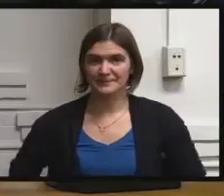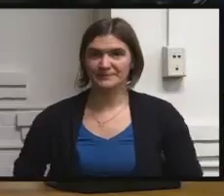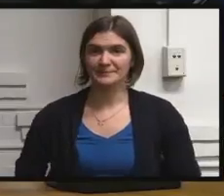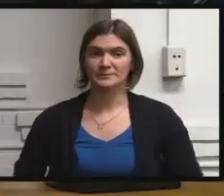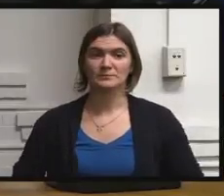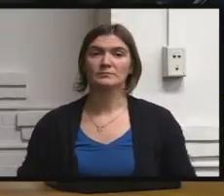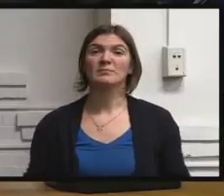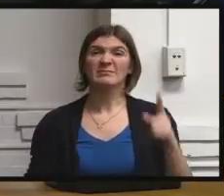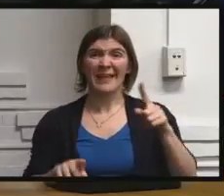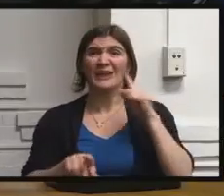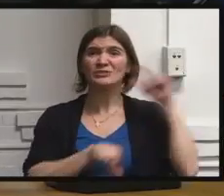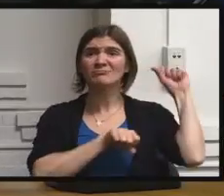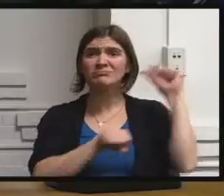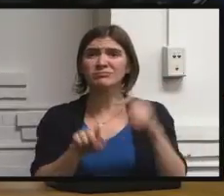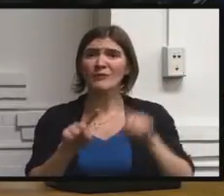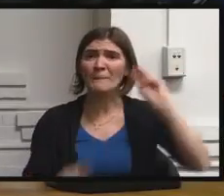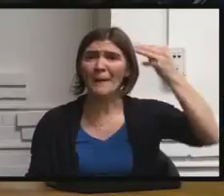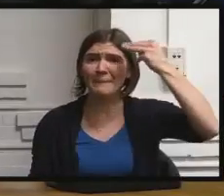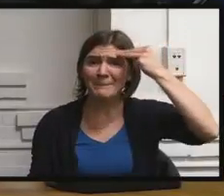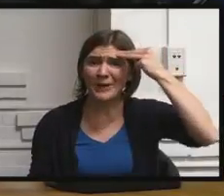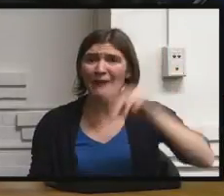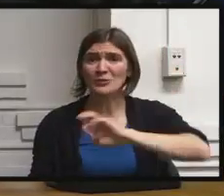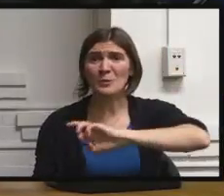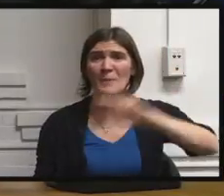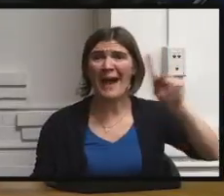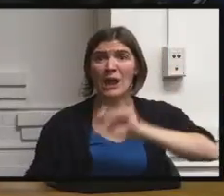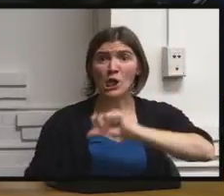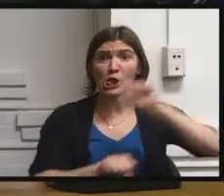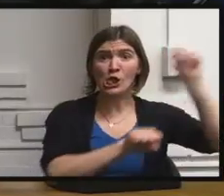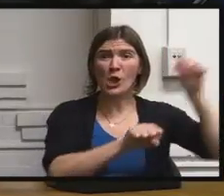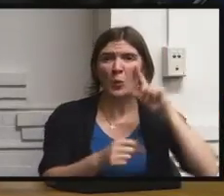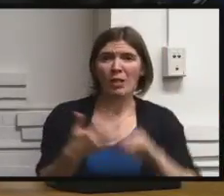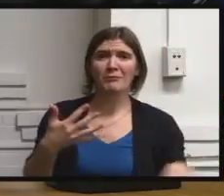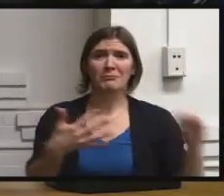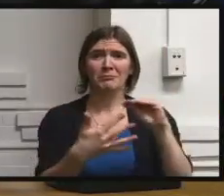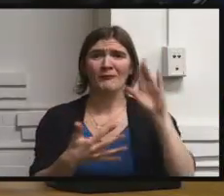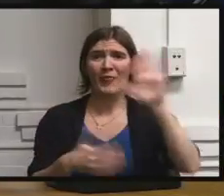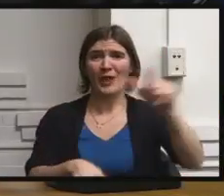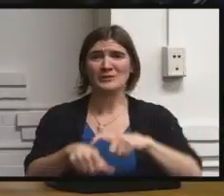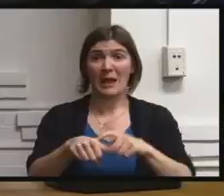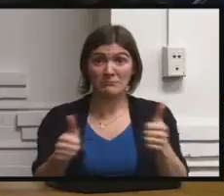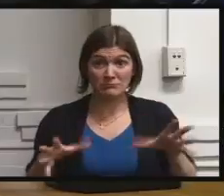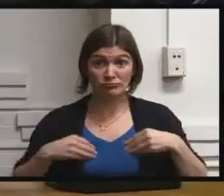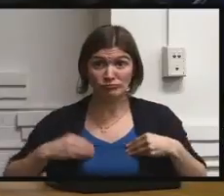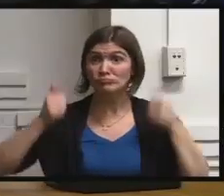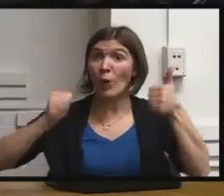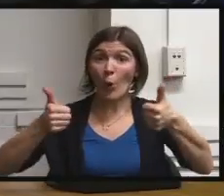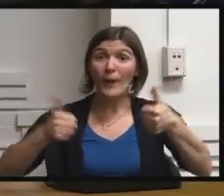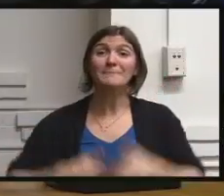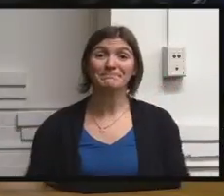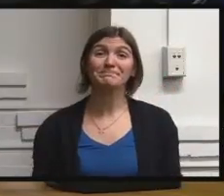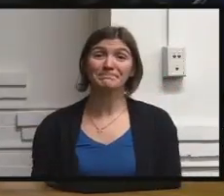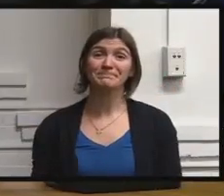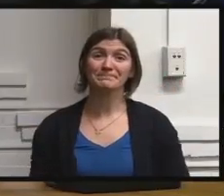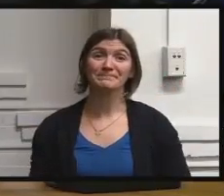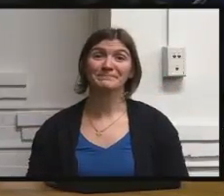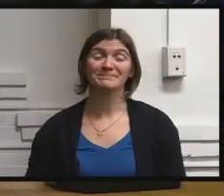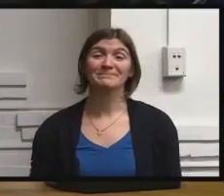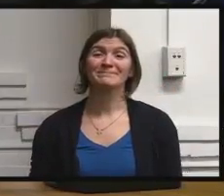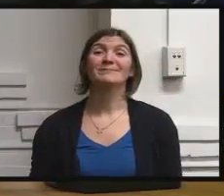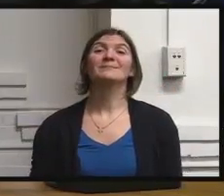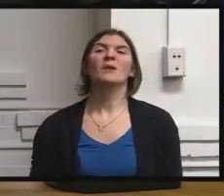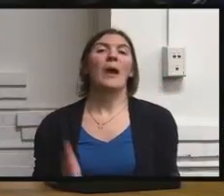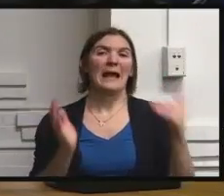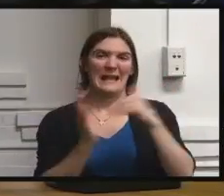because they've had a long drive here and have a long drive back. Mm-hmm. Is that acceptable to everybody on the board? Yeah. Excellent. So after